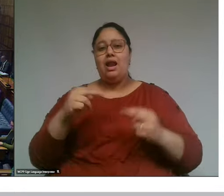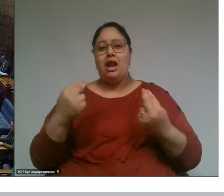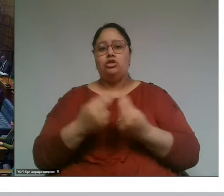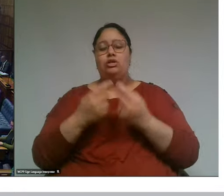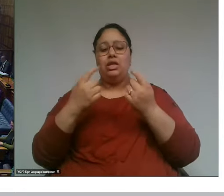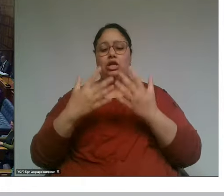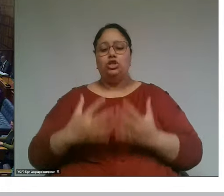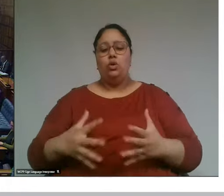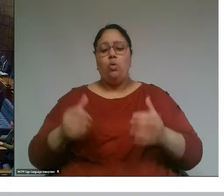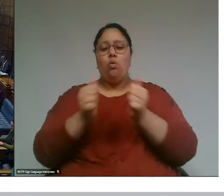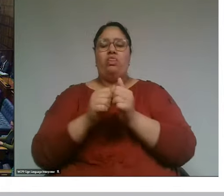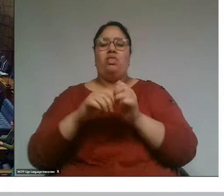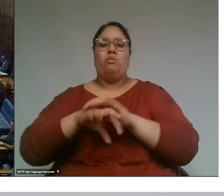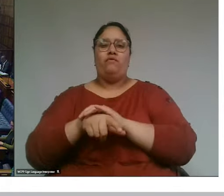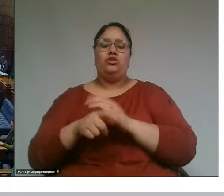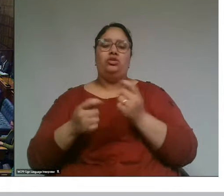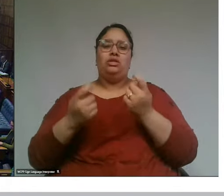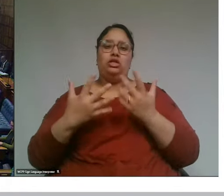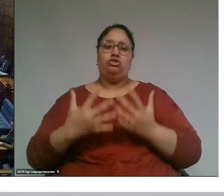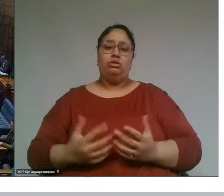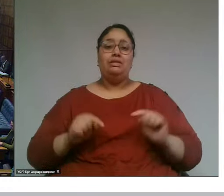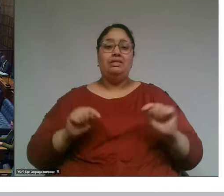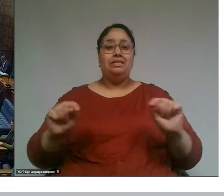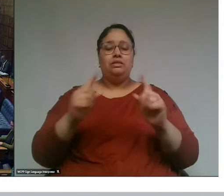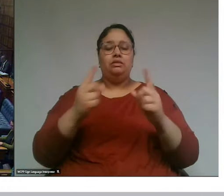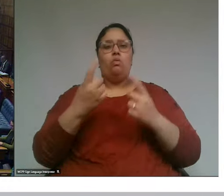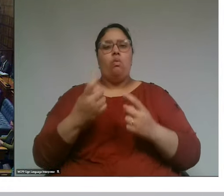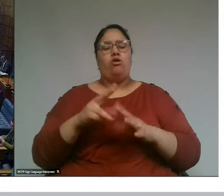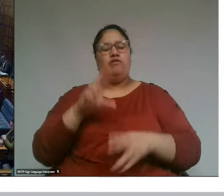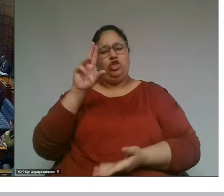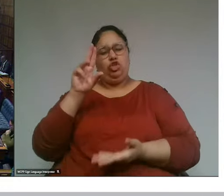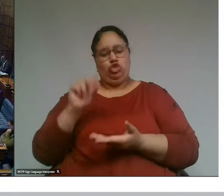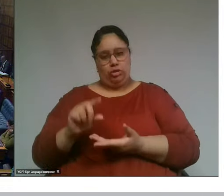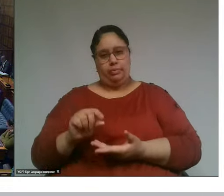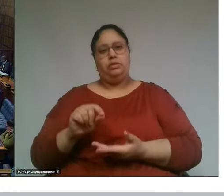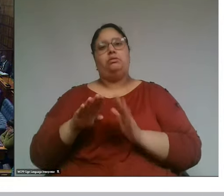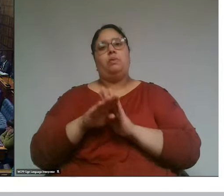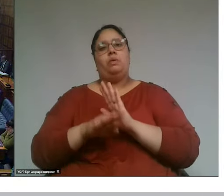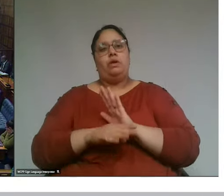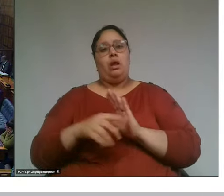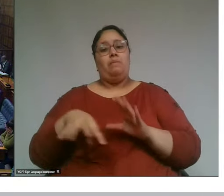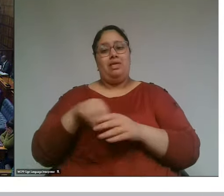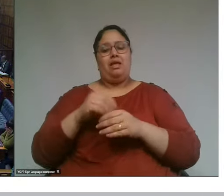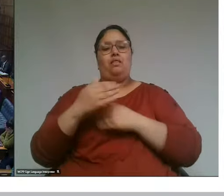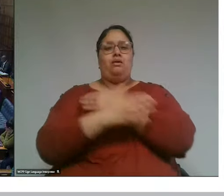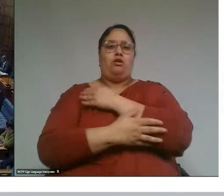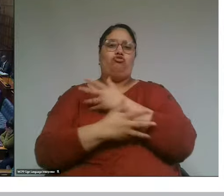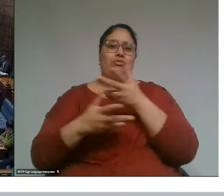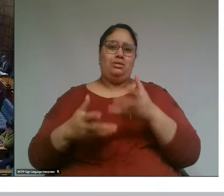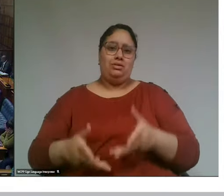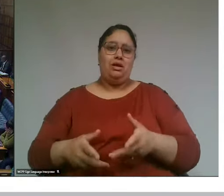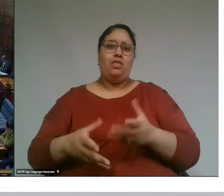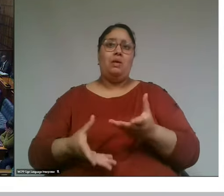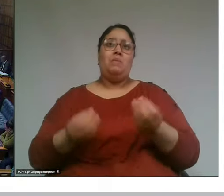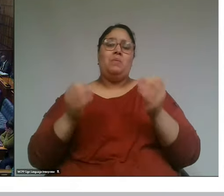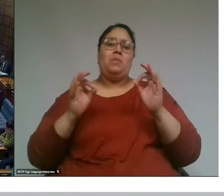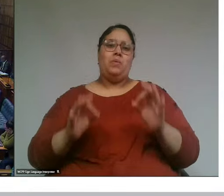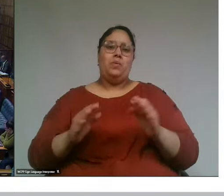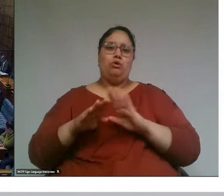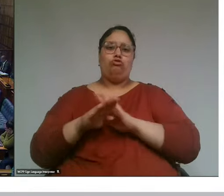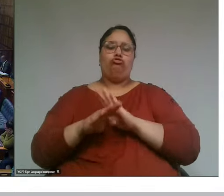provincial Treasury and this is one of the cheapest programs in the country that results in a